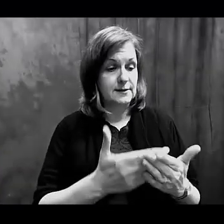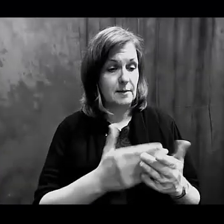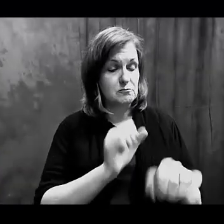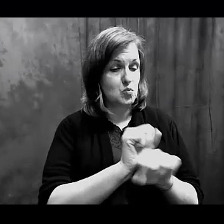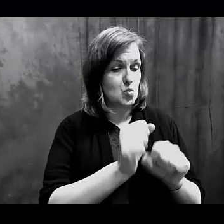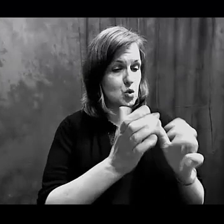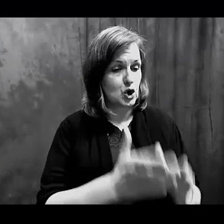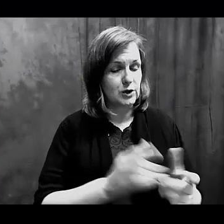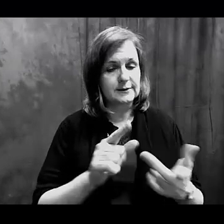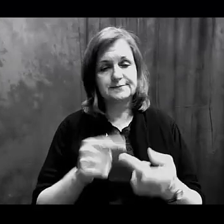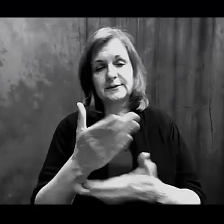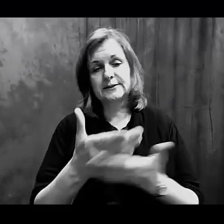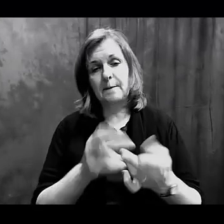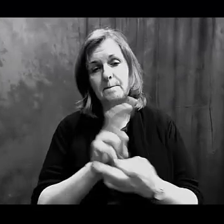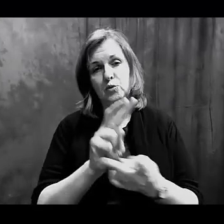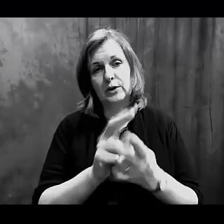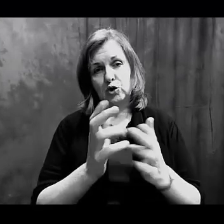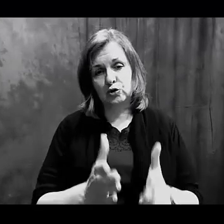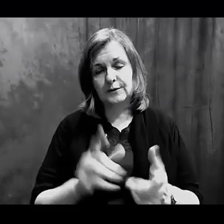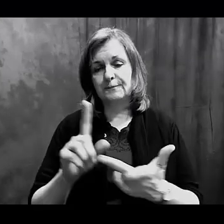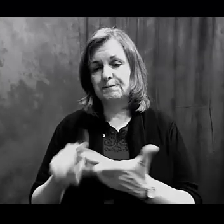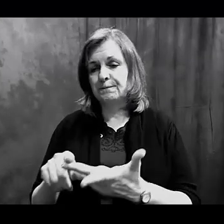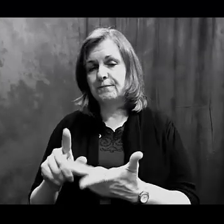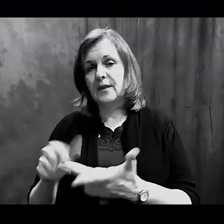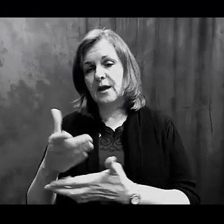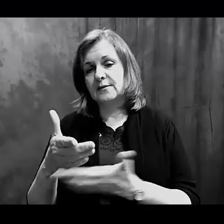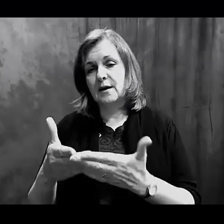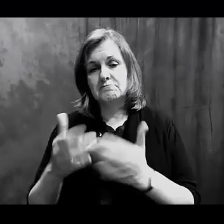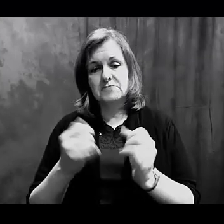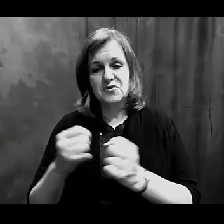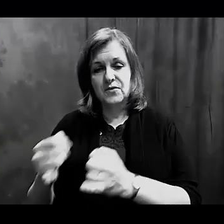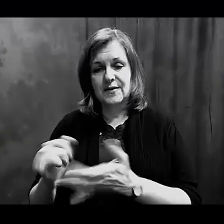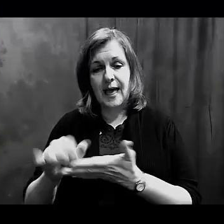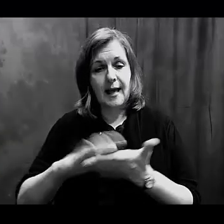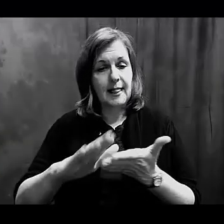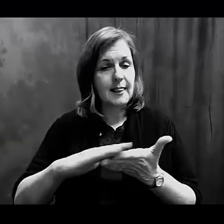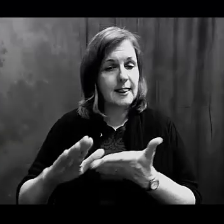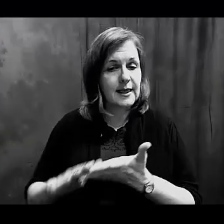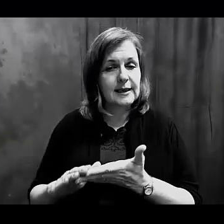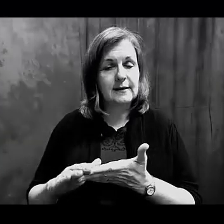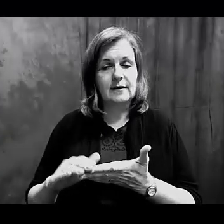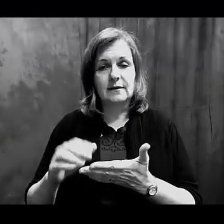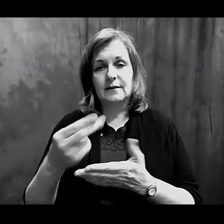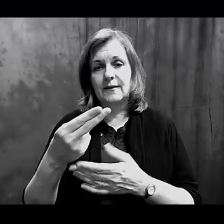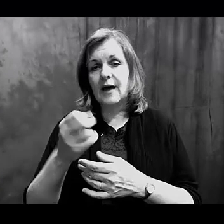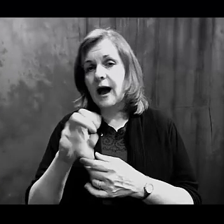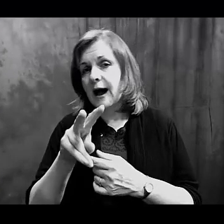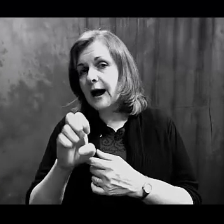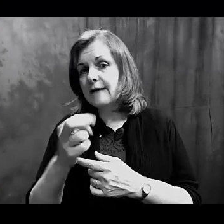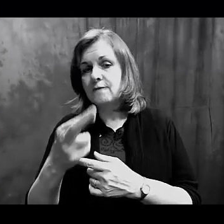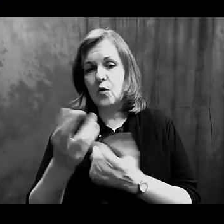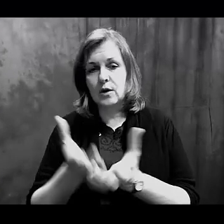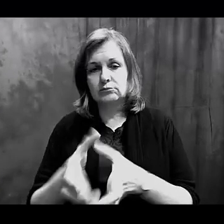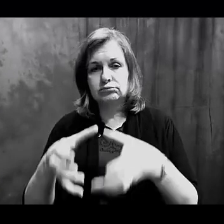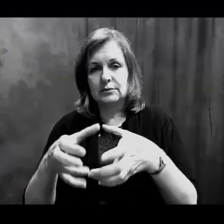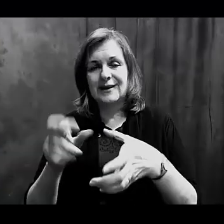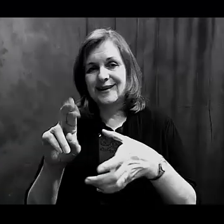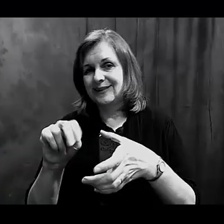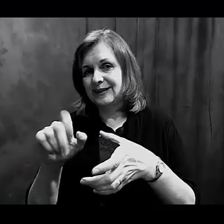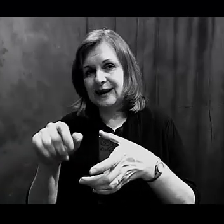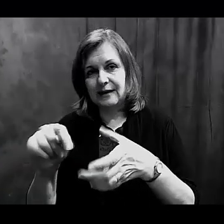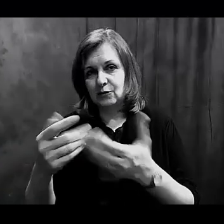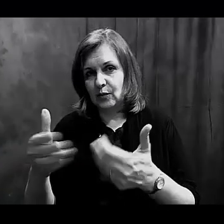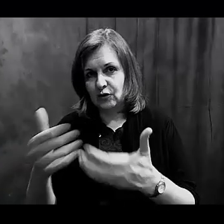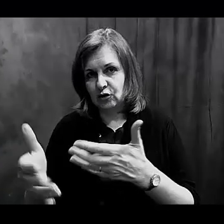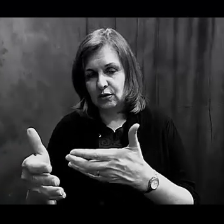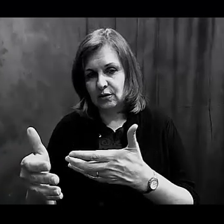There will be workers, there will be breeders, there will be individuals that clean the hive or the